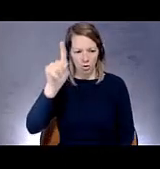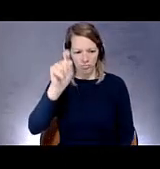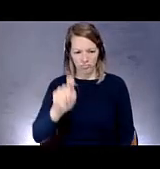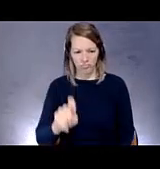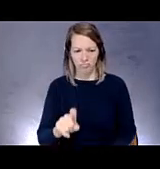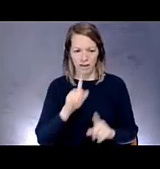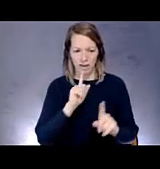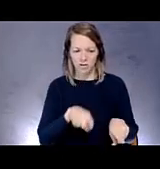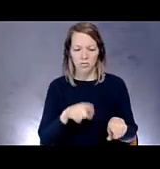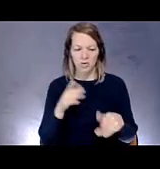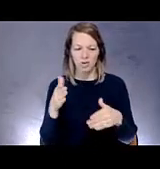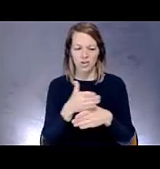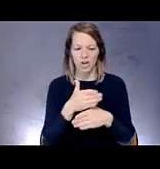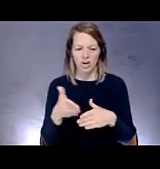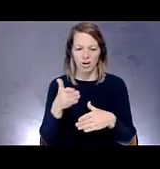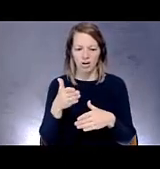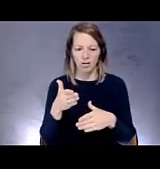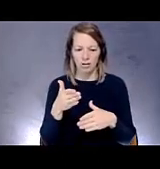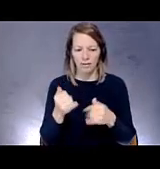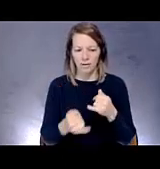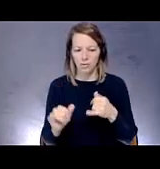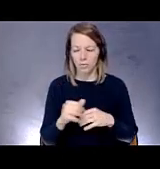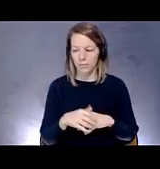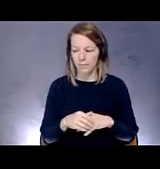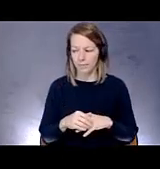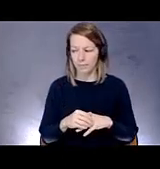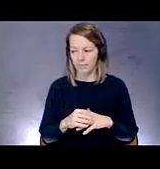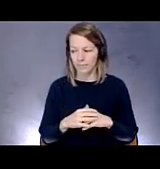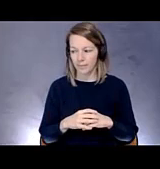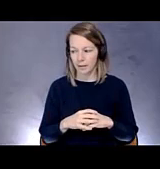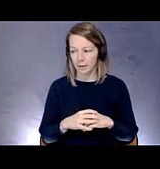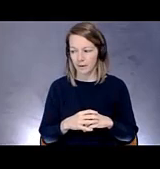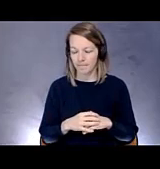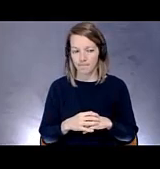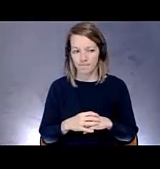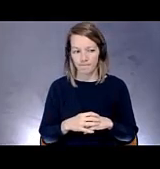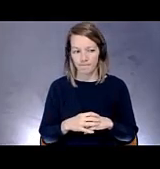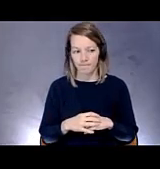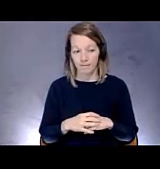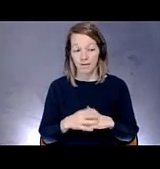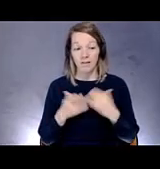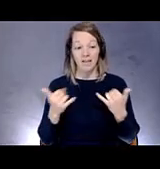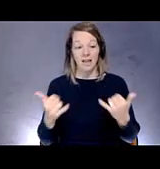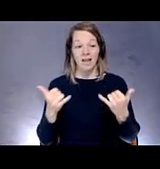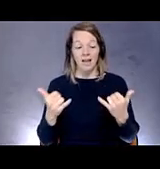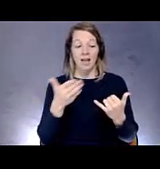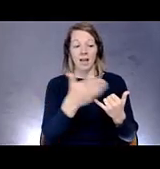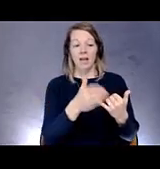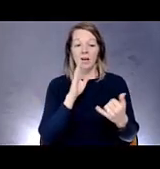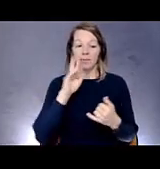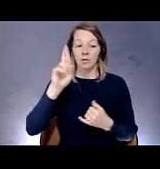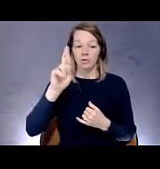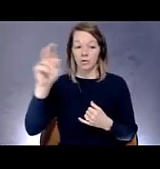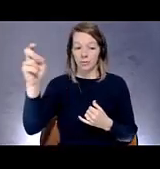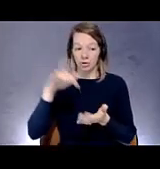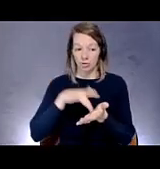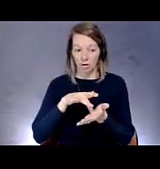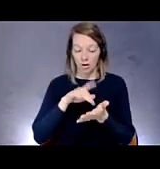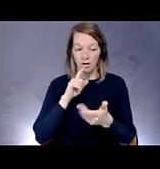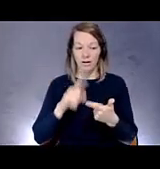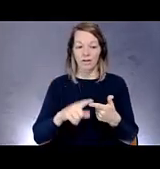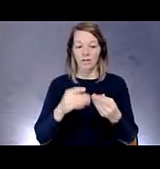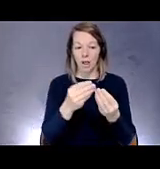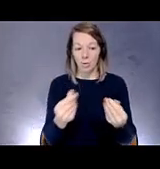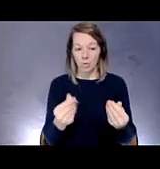that afterwards as well. Let's go to the next slide, please. So now that we've talked about prescription drug affordability and the solutions